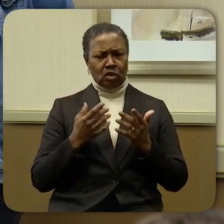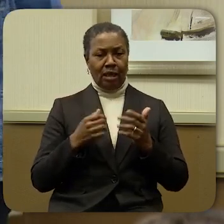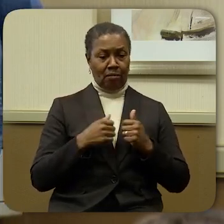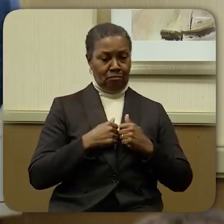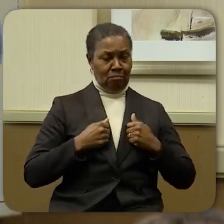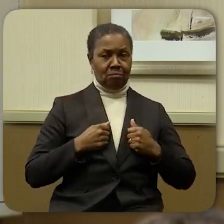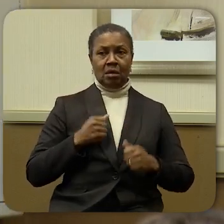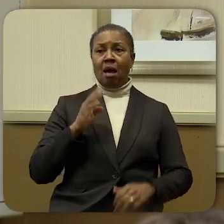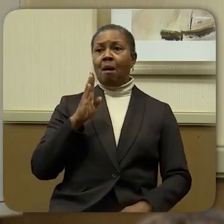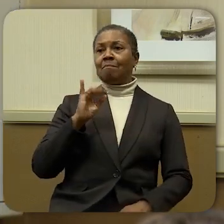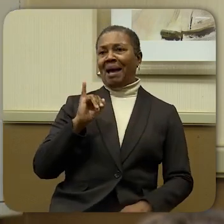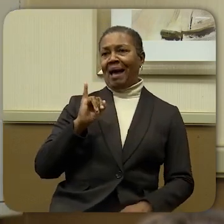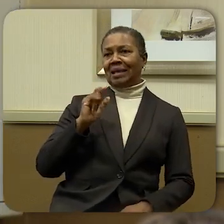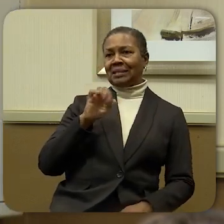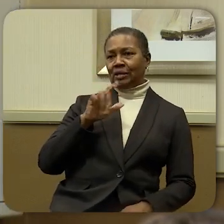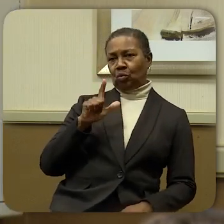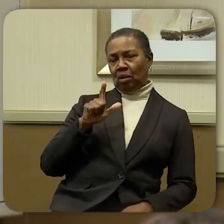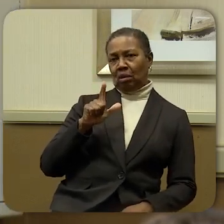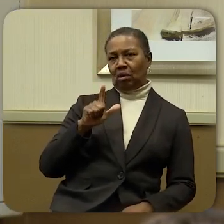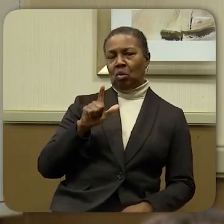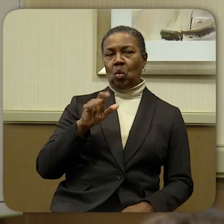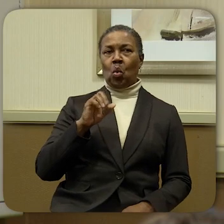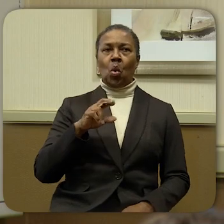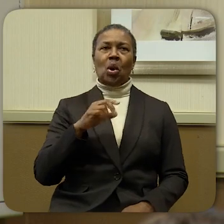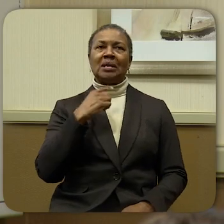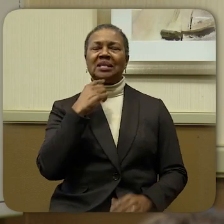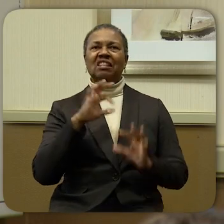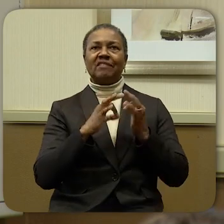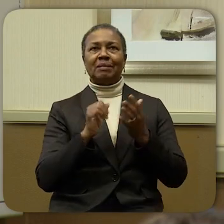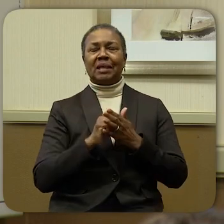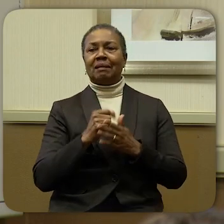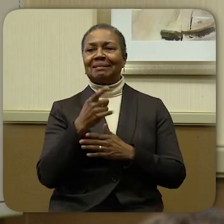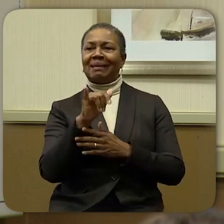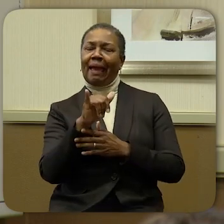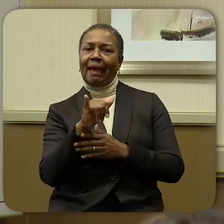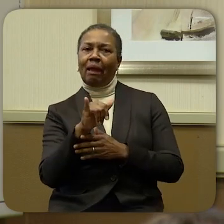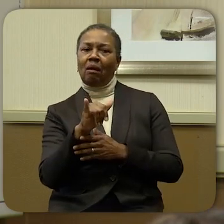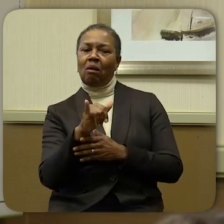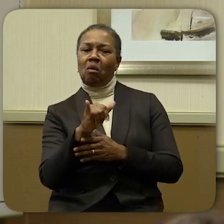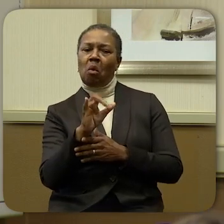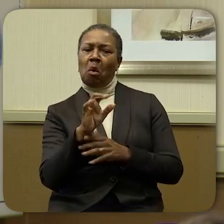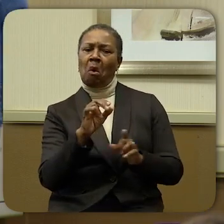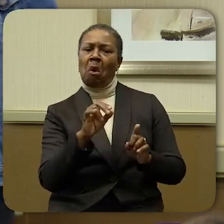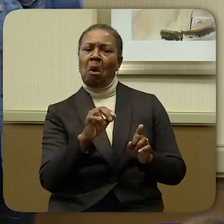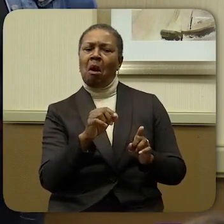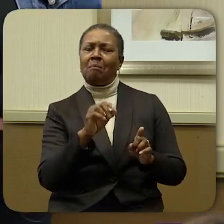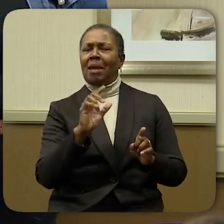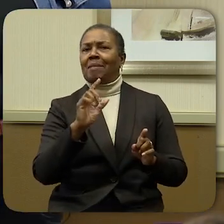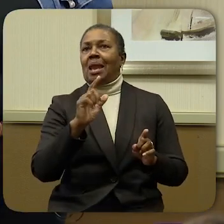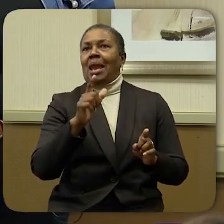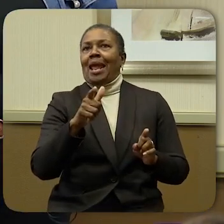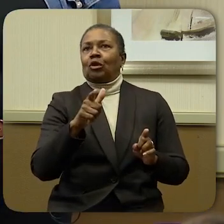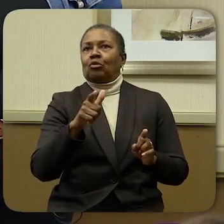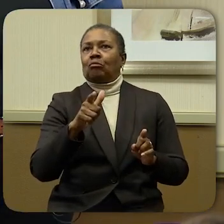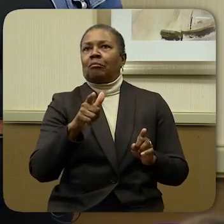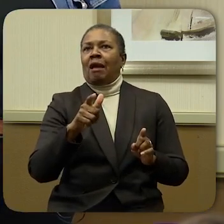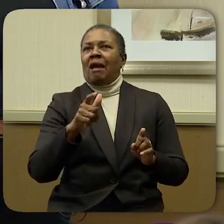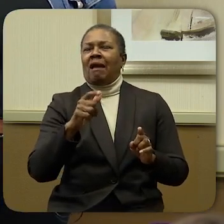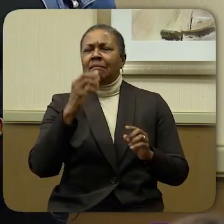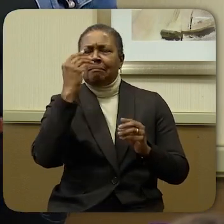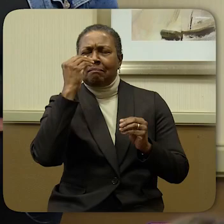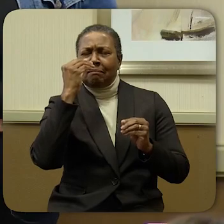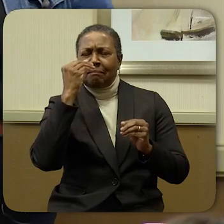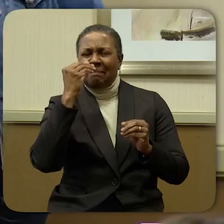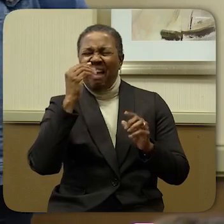as bisexual or gay to their families and then say, you know what, actually, I think there's more gender stuff happening, and then come out again. So you might